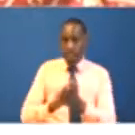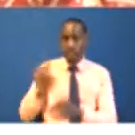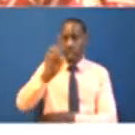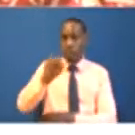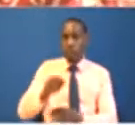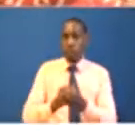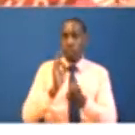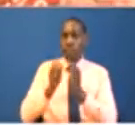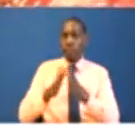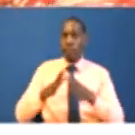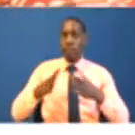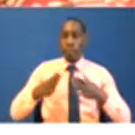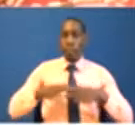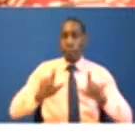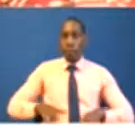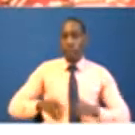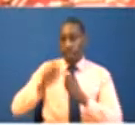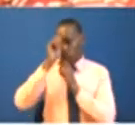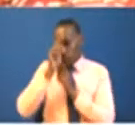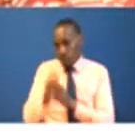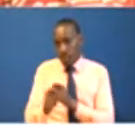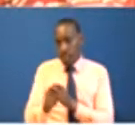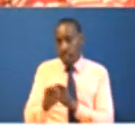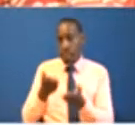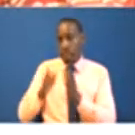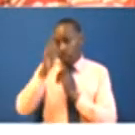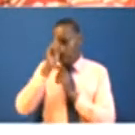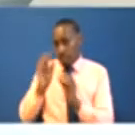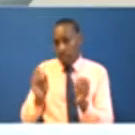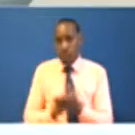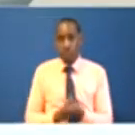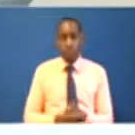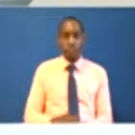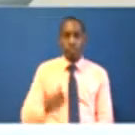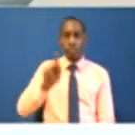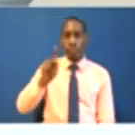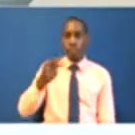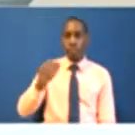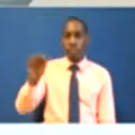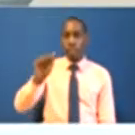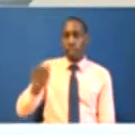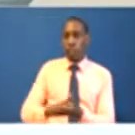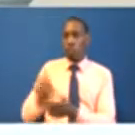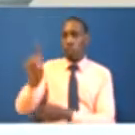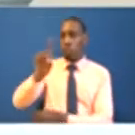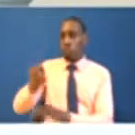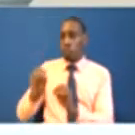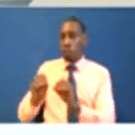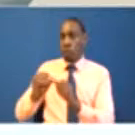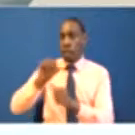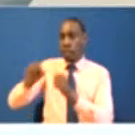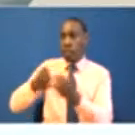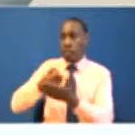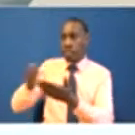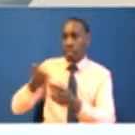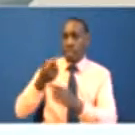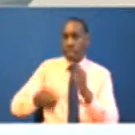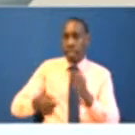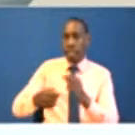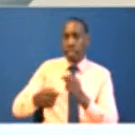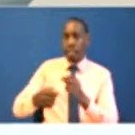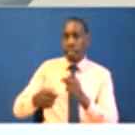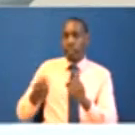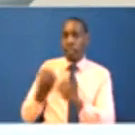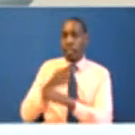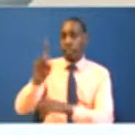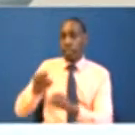whether people live in dignity or not and philippia says he's never been asked about integrity questions when he goes on the campaign trail it's a different question altogether